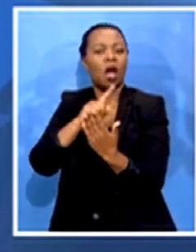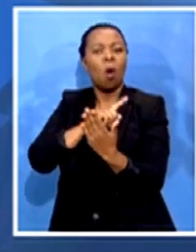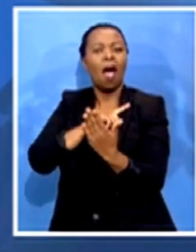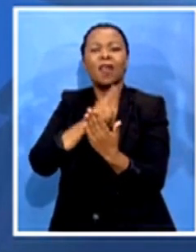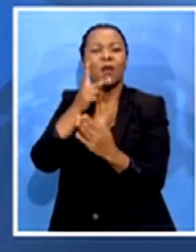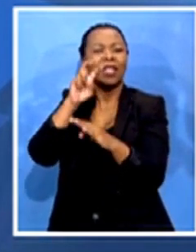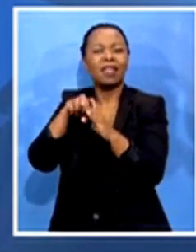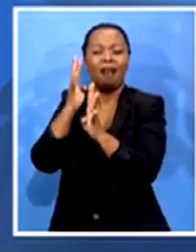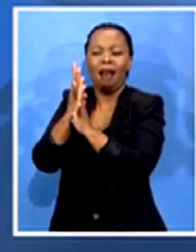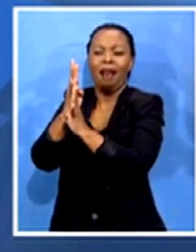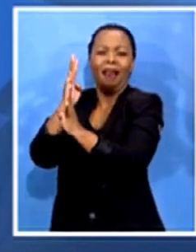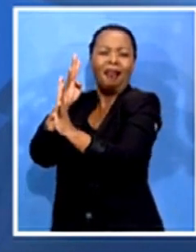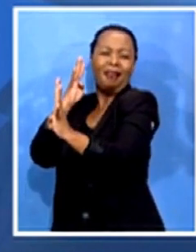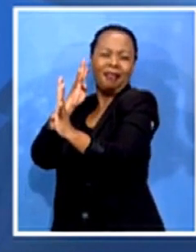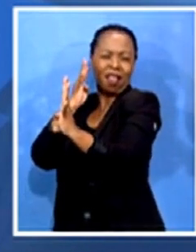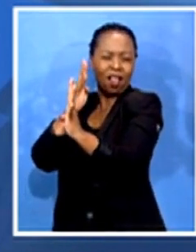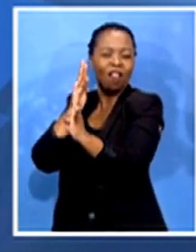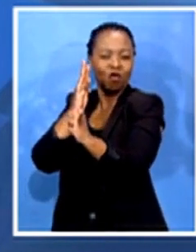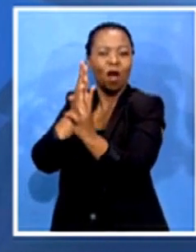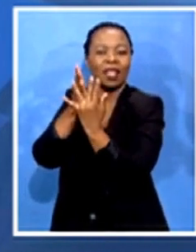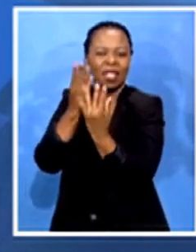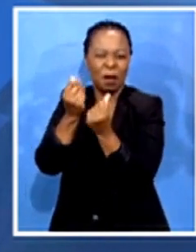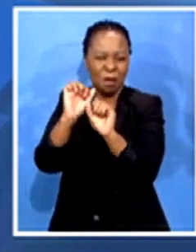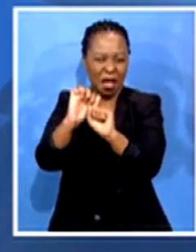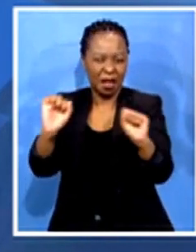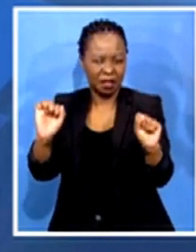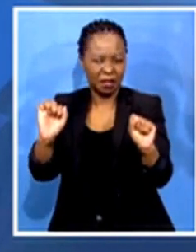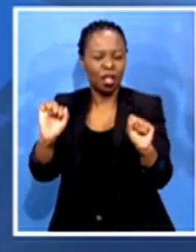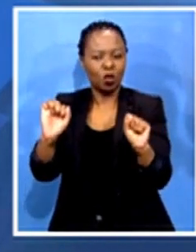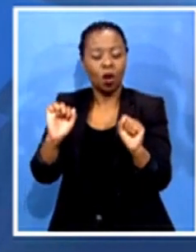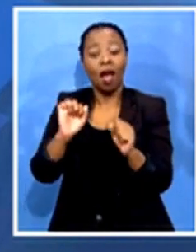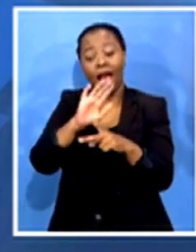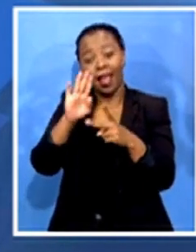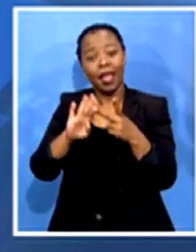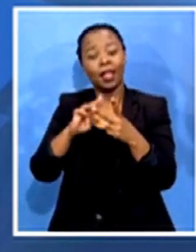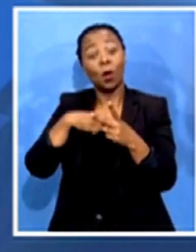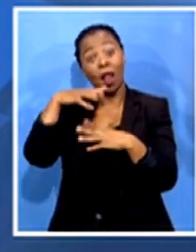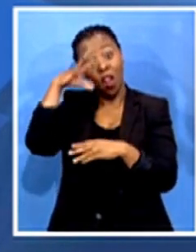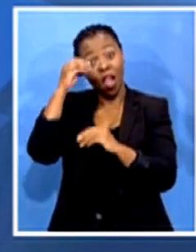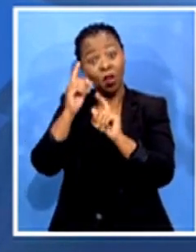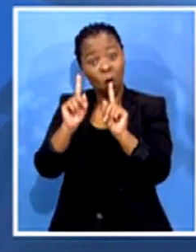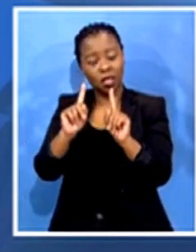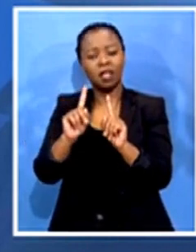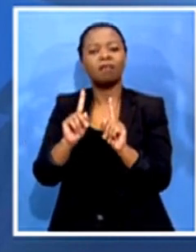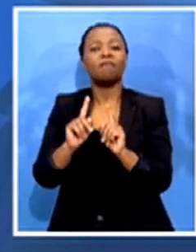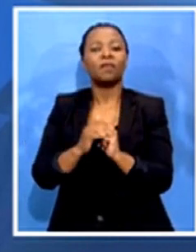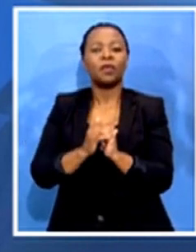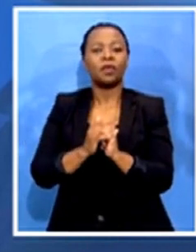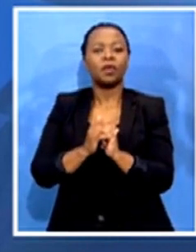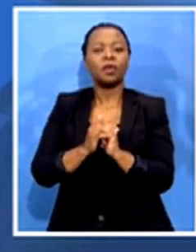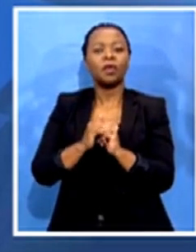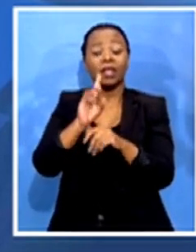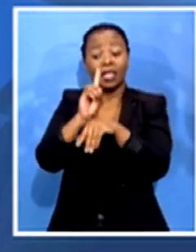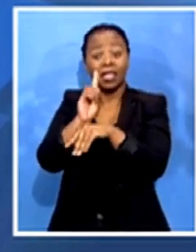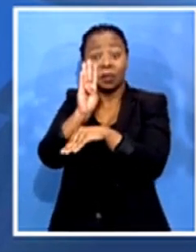third other learning for us is the fact that it's very important that the databases of government, throughout government